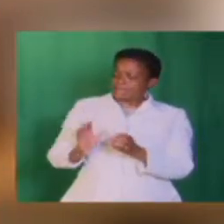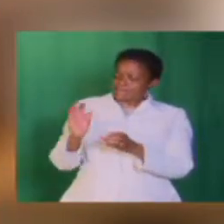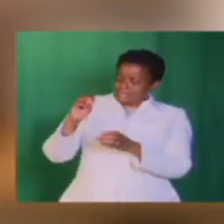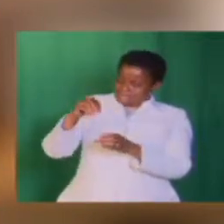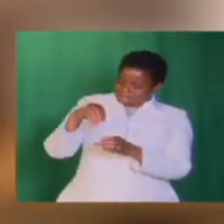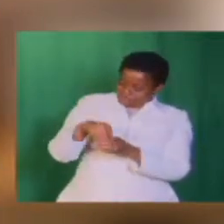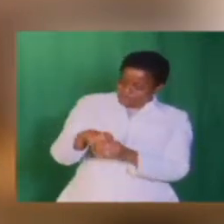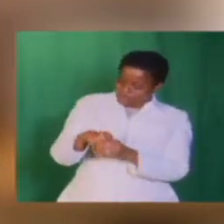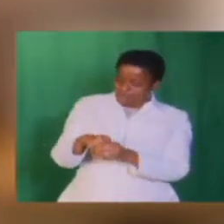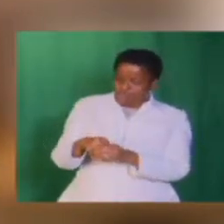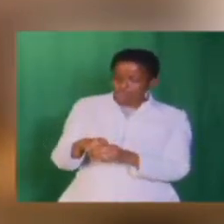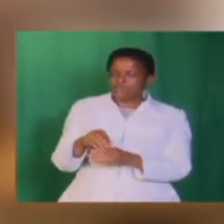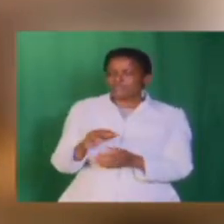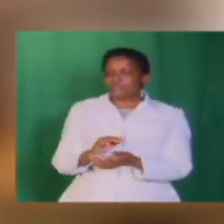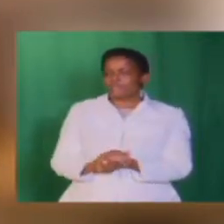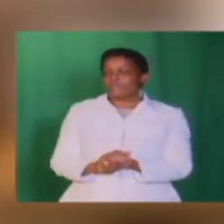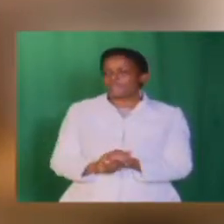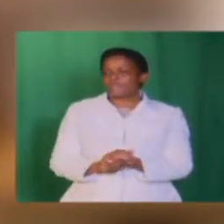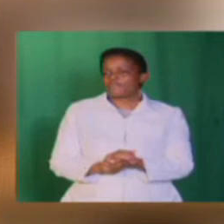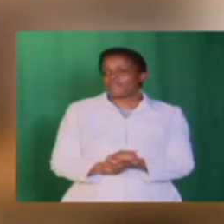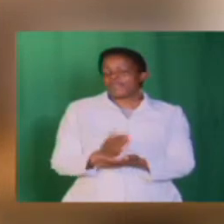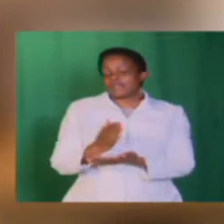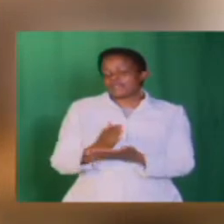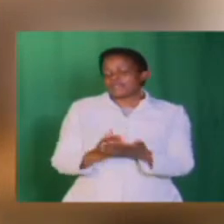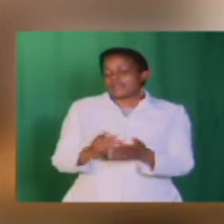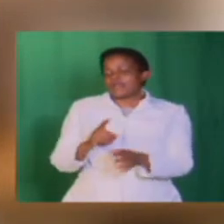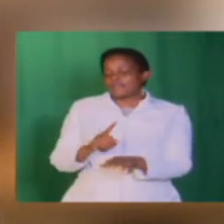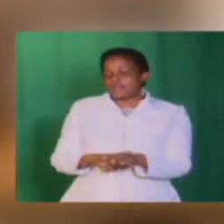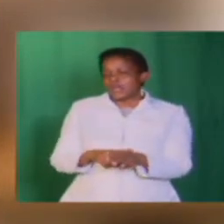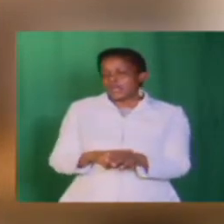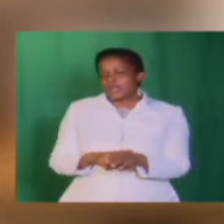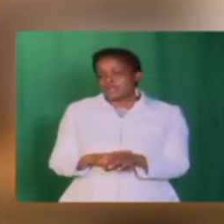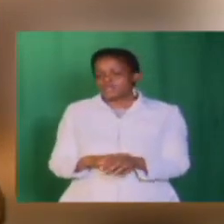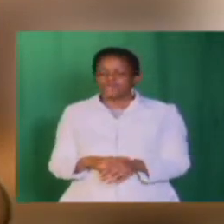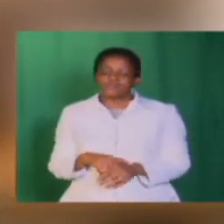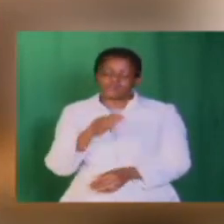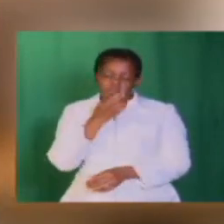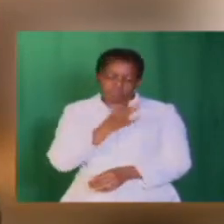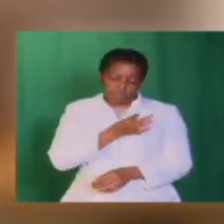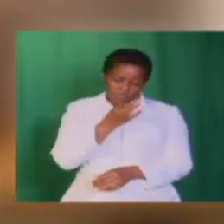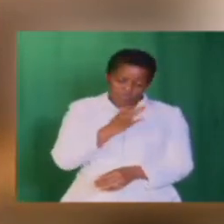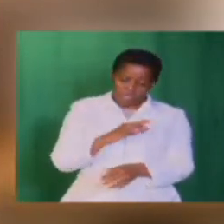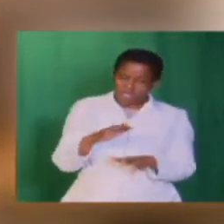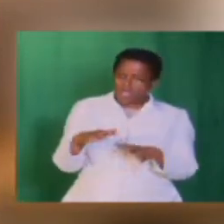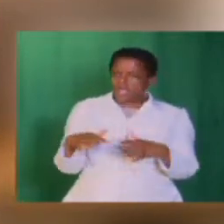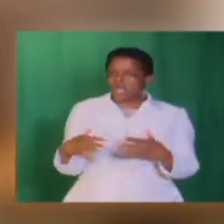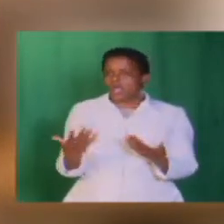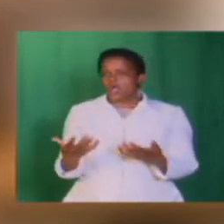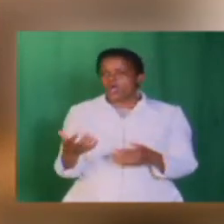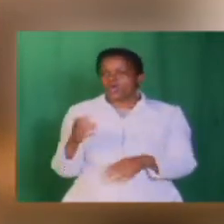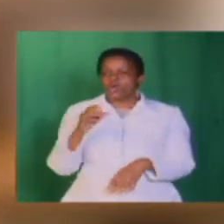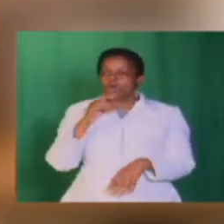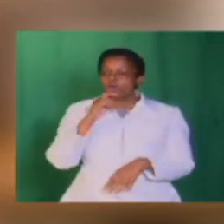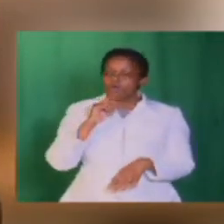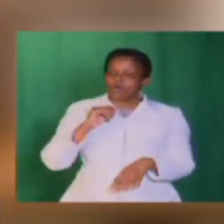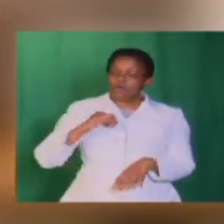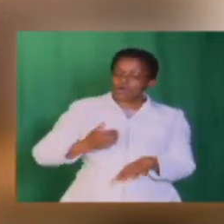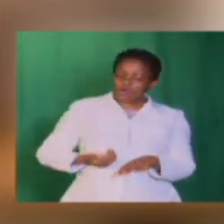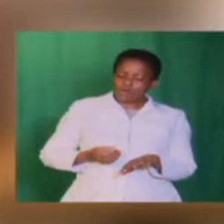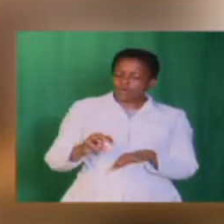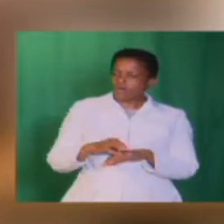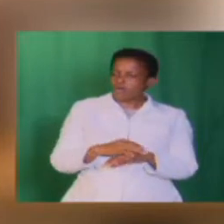of a group. Sometimes we speak with our partners or we have pair work. You are supposed to also use the